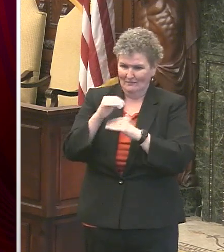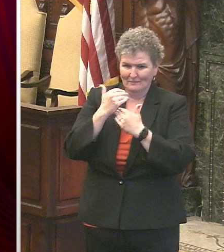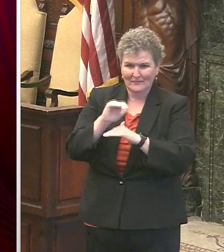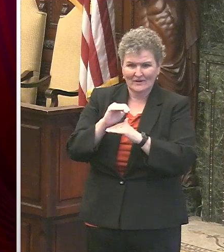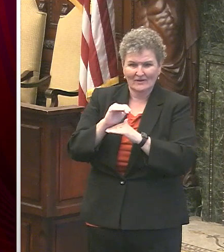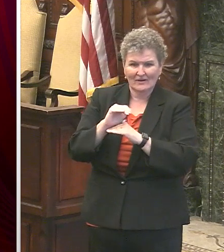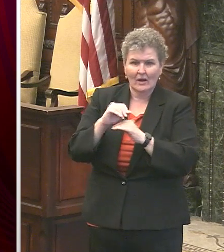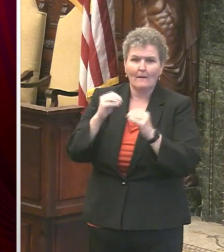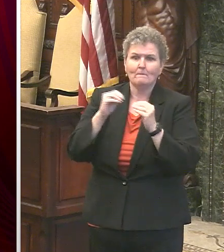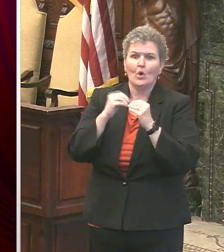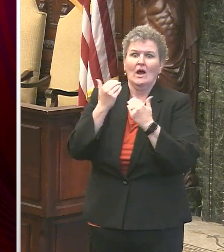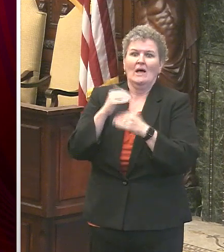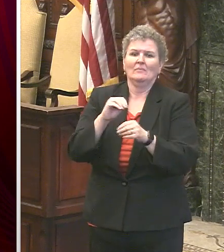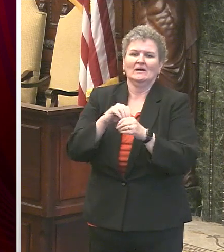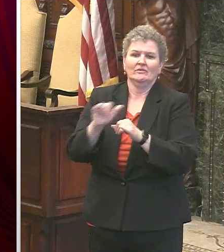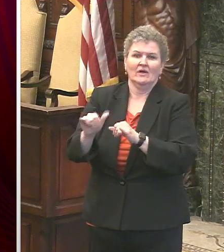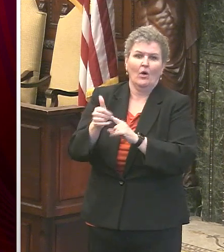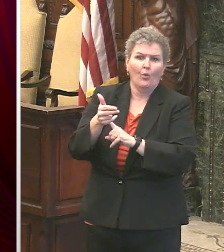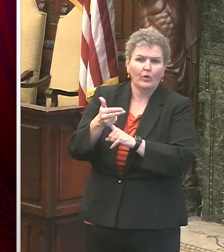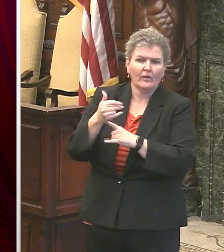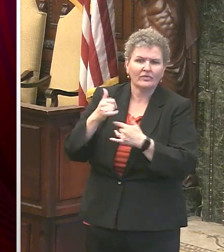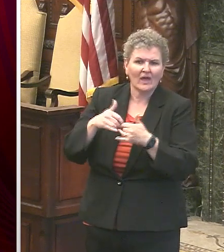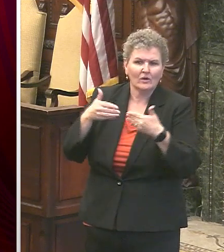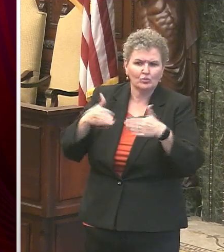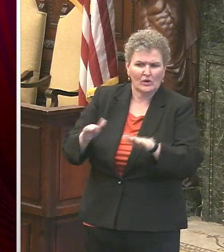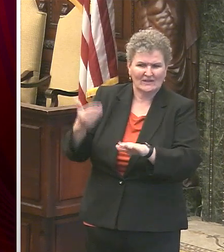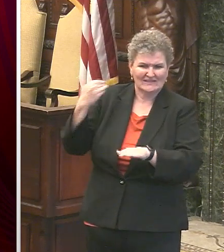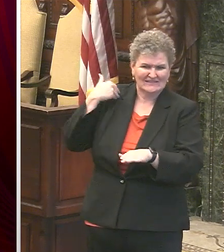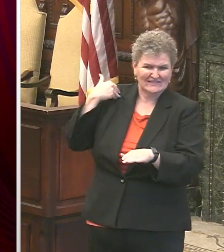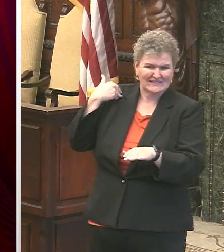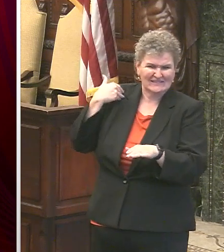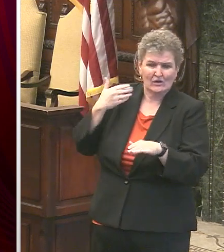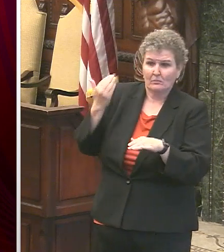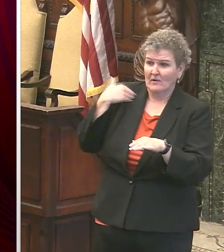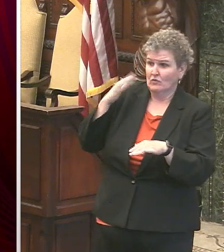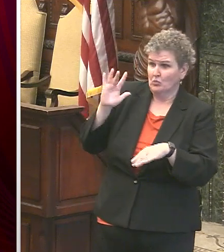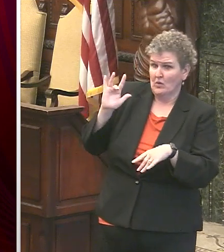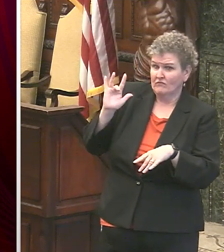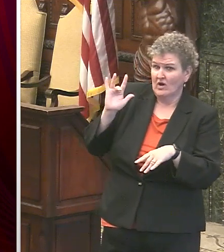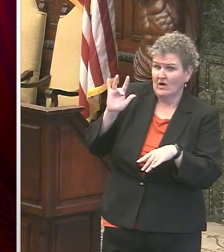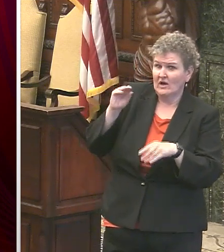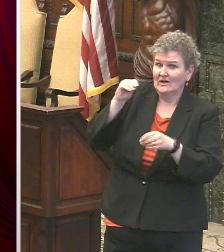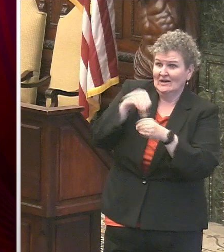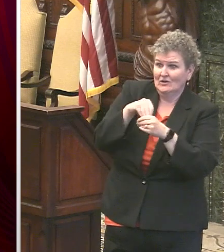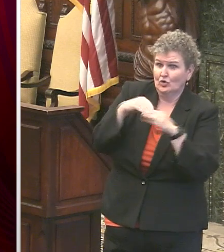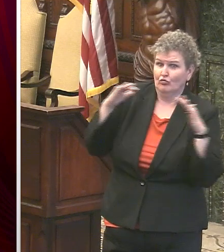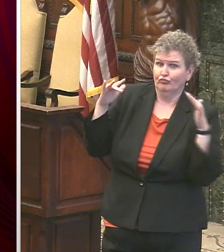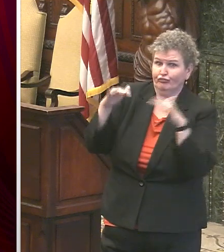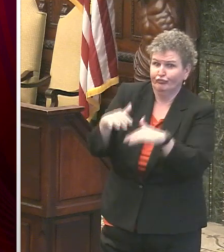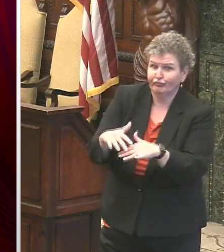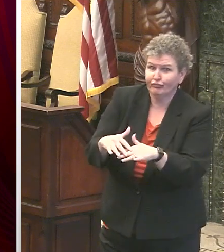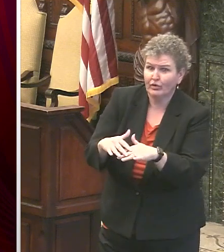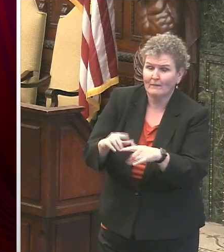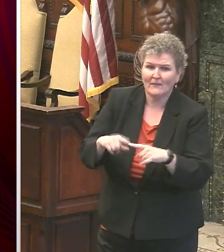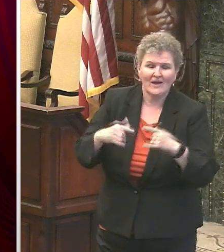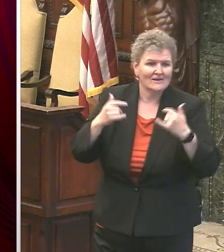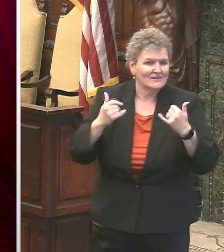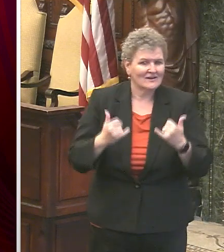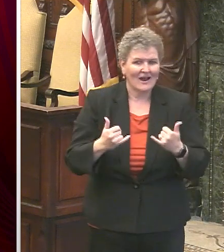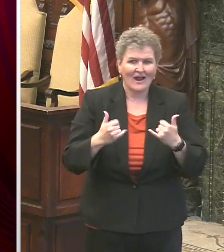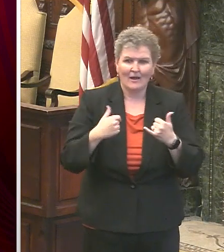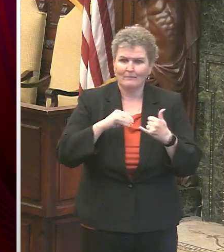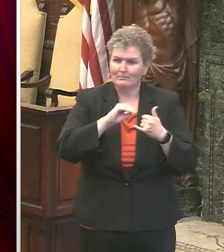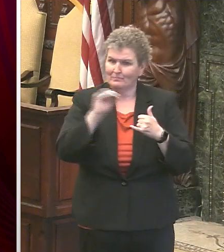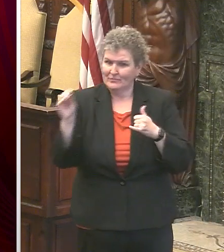more what they were able to previously do, right? If you were able to do 25 for an indoor gathering previously, but now if you're doing the